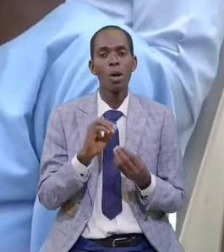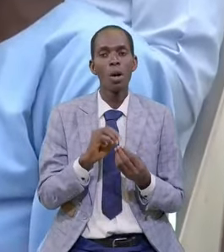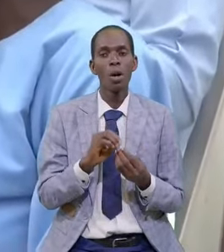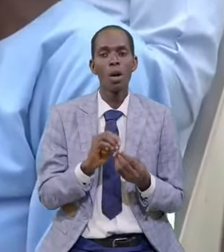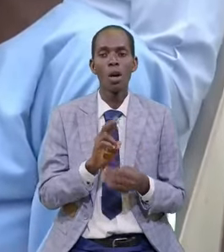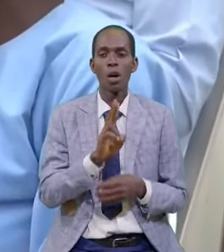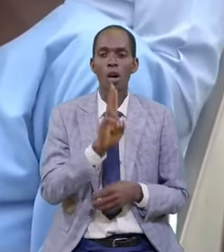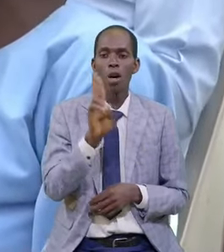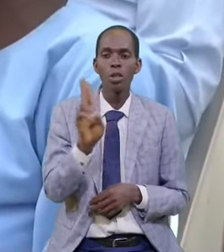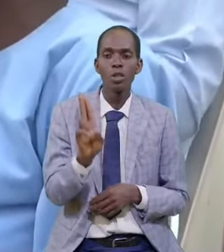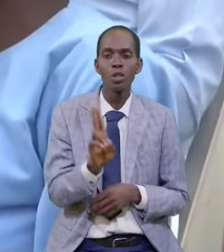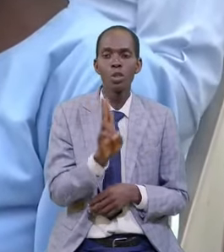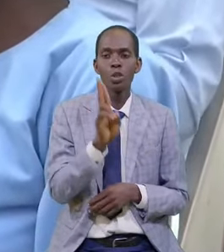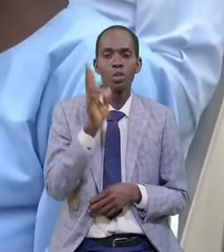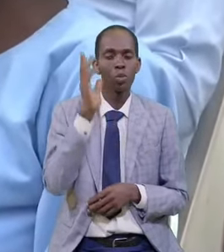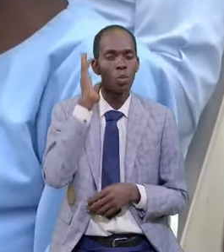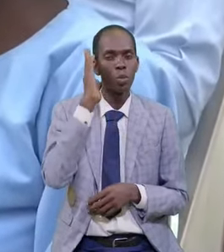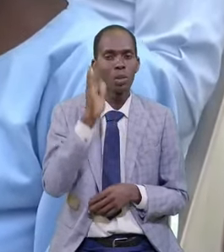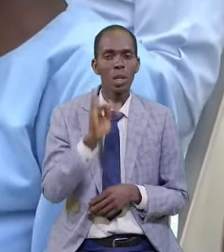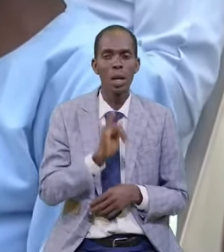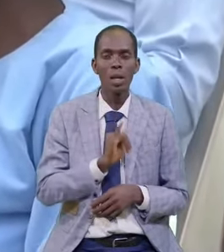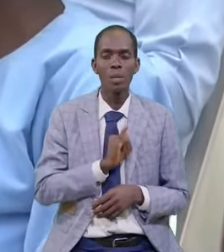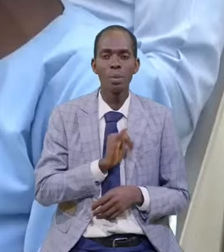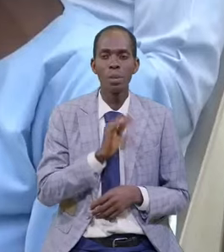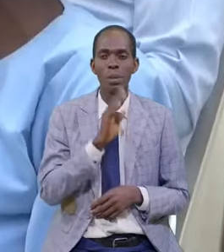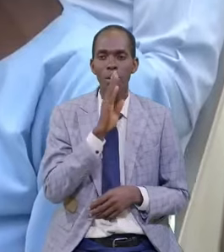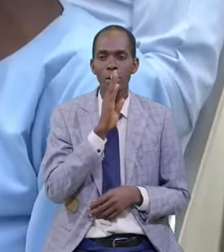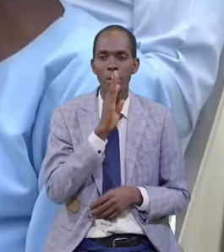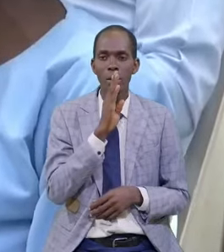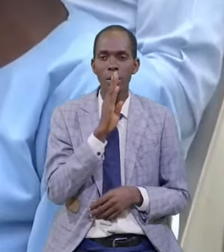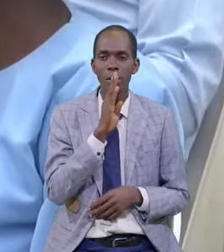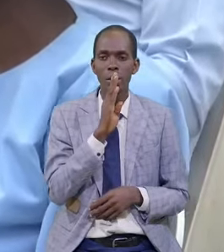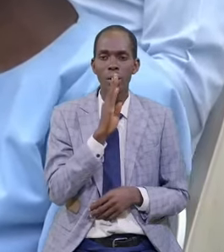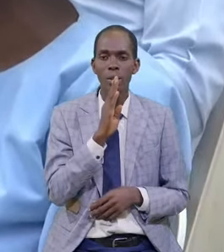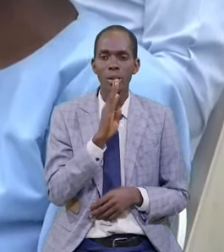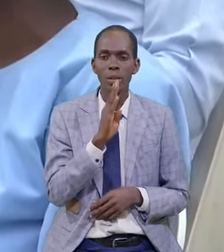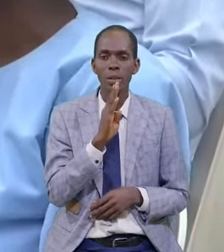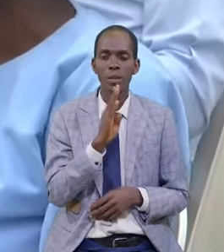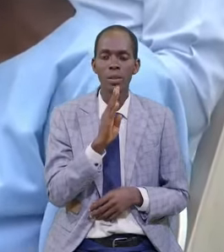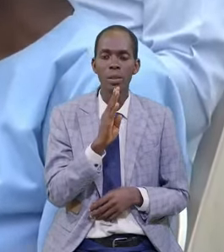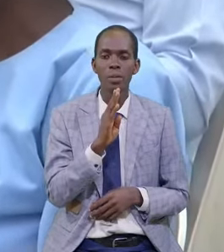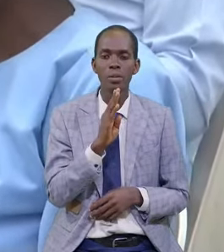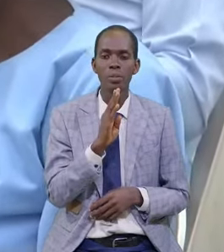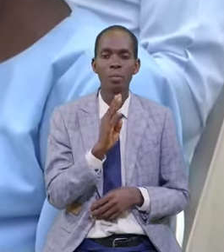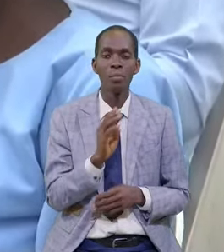kingom you would I be